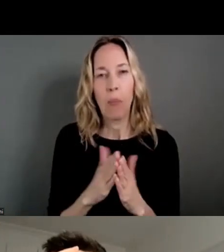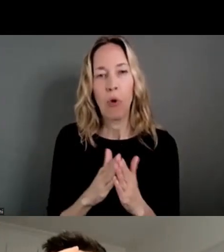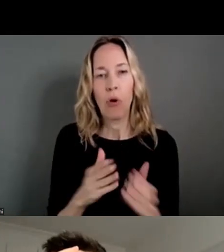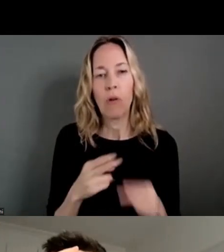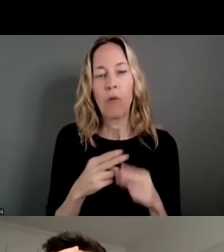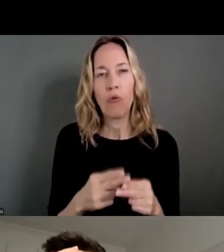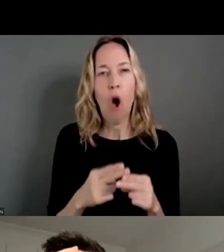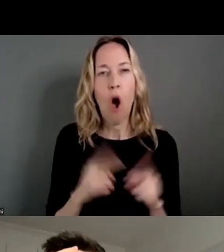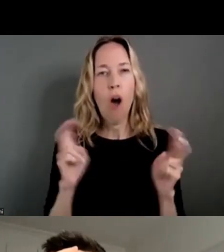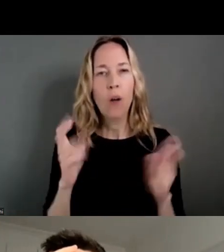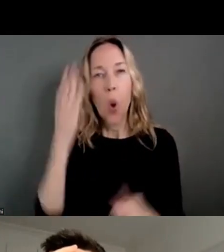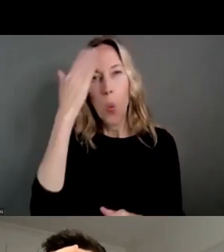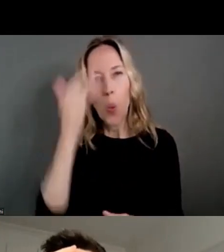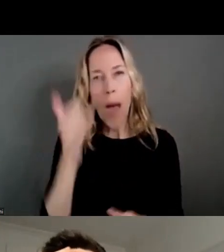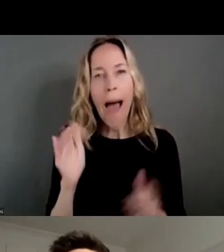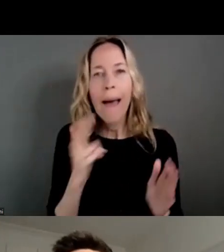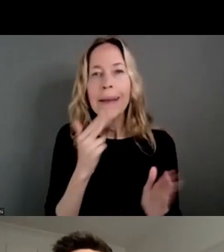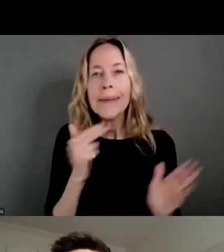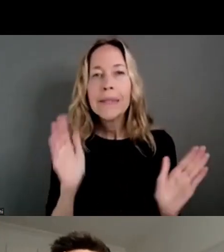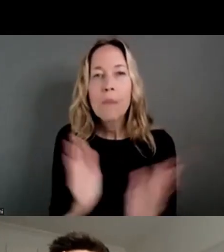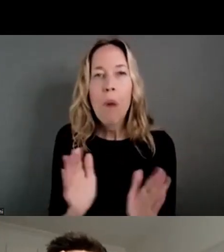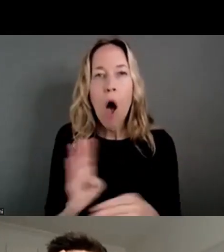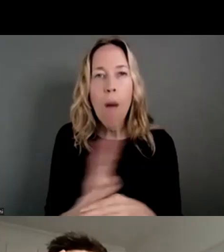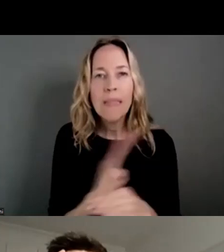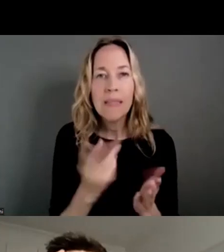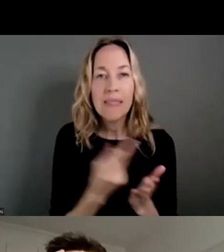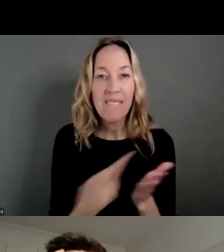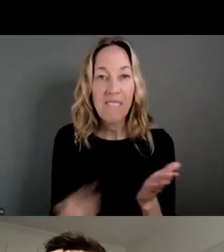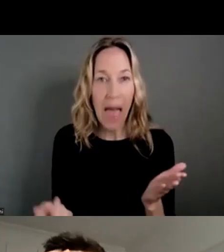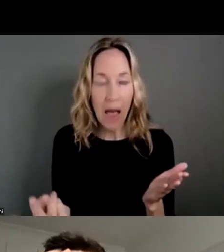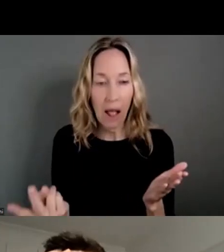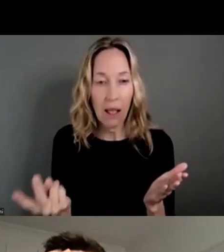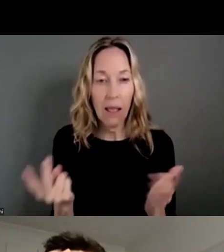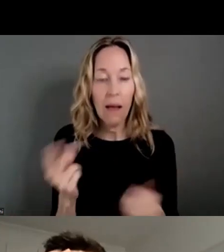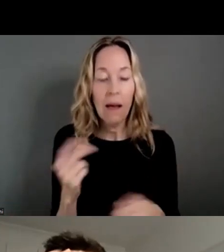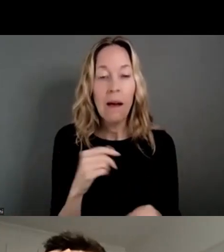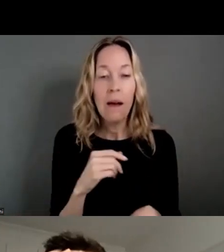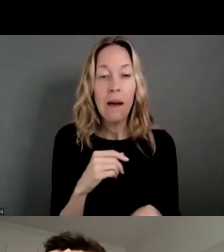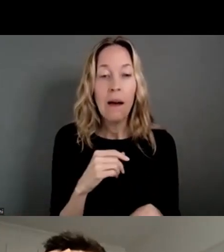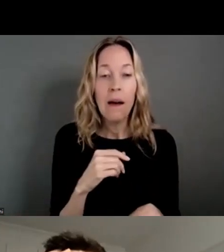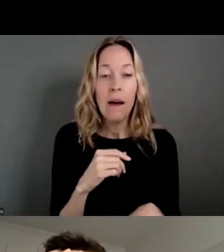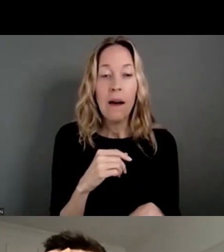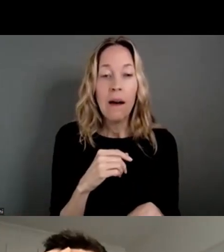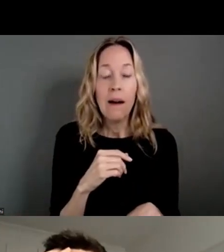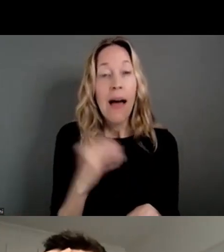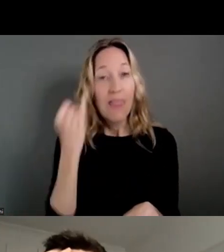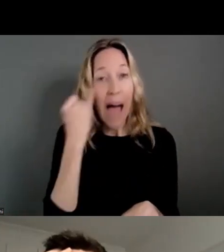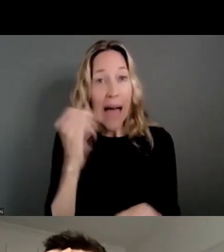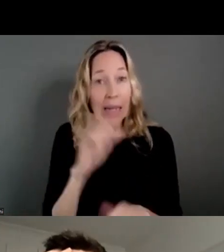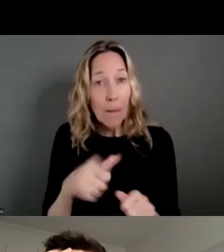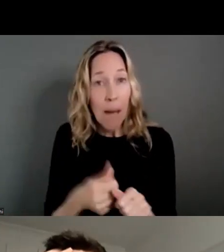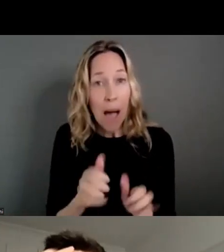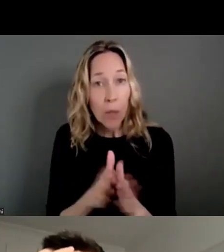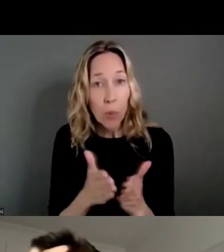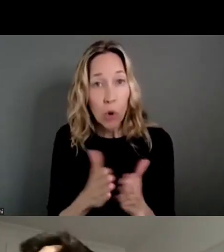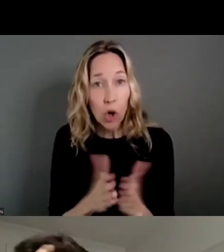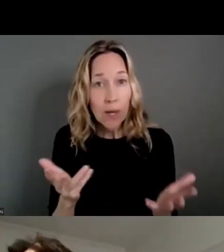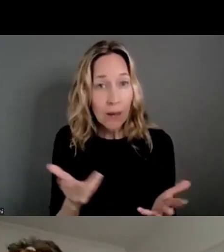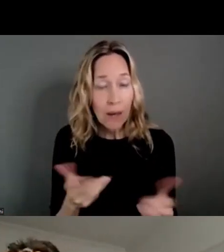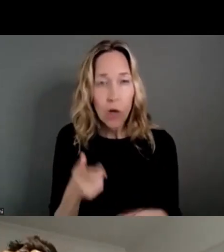And the basic premise is that you can't do it all. That there's no way